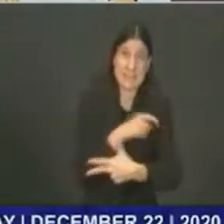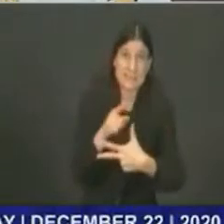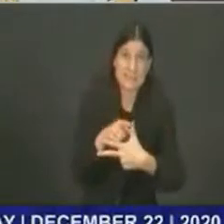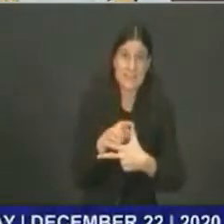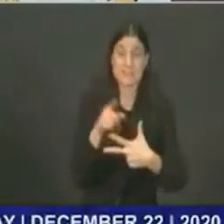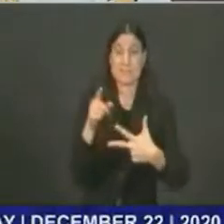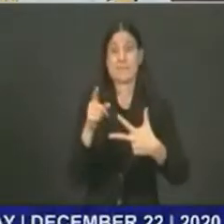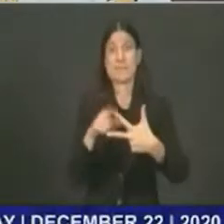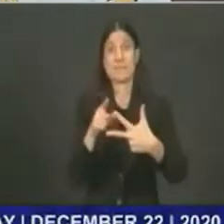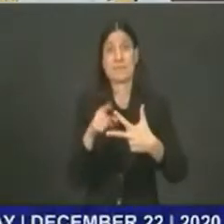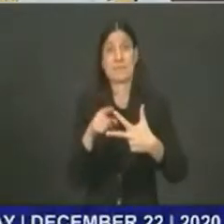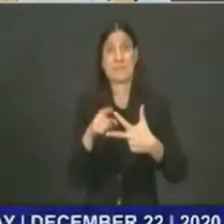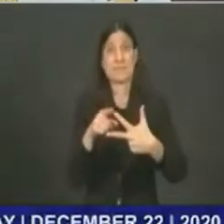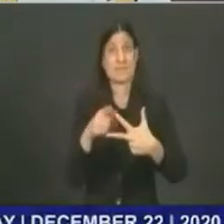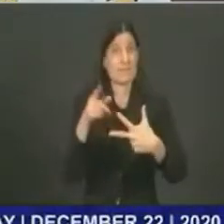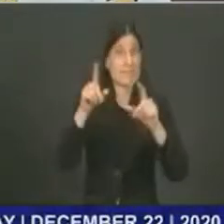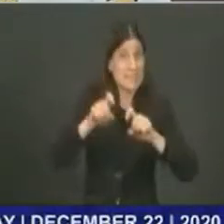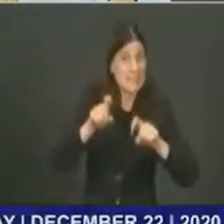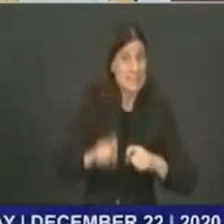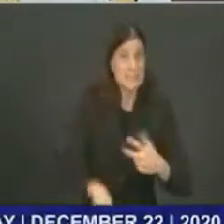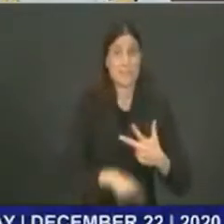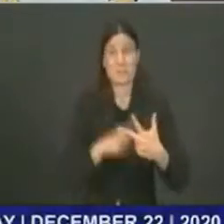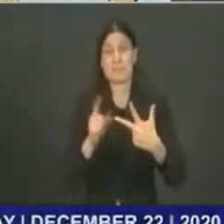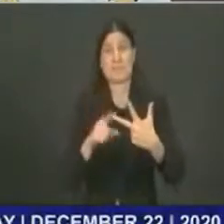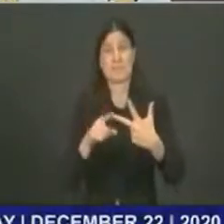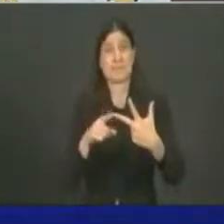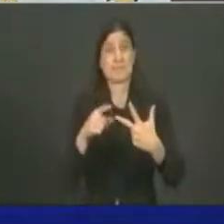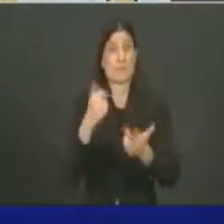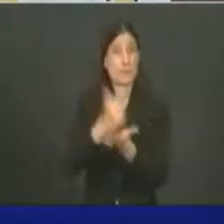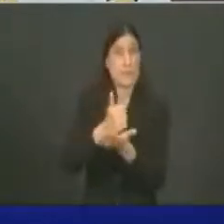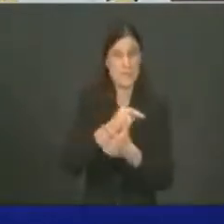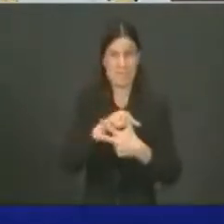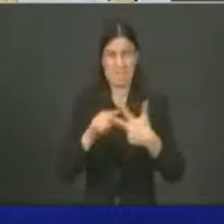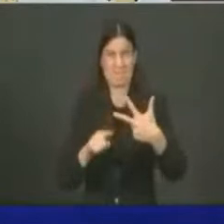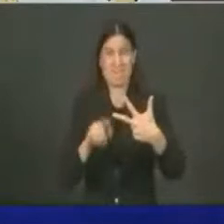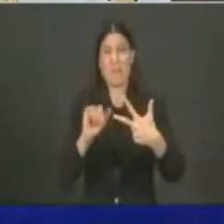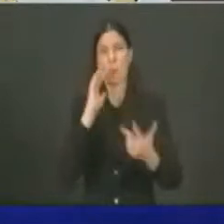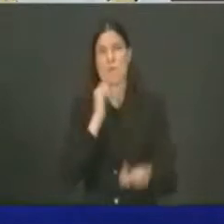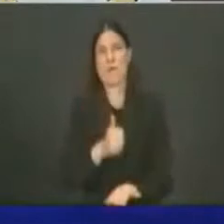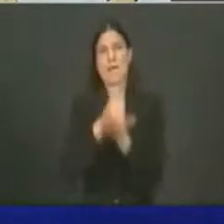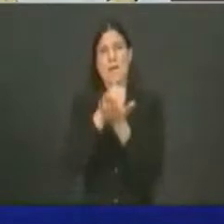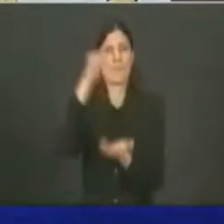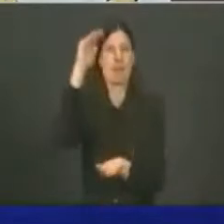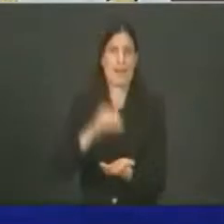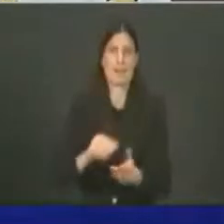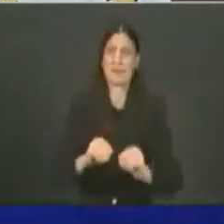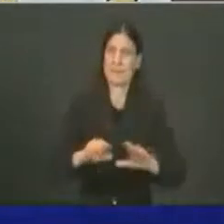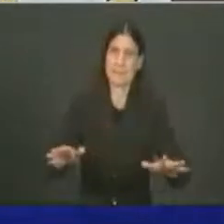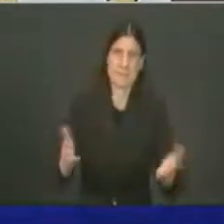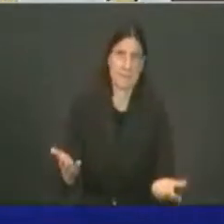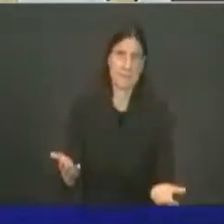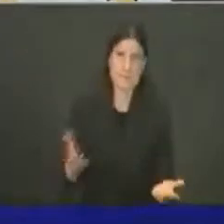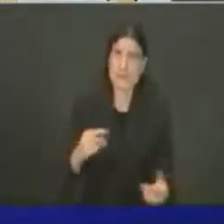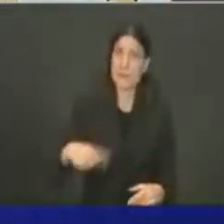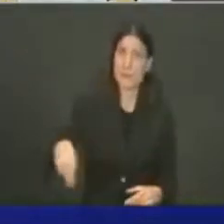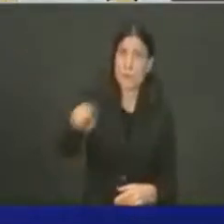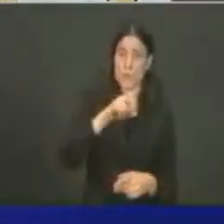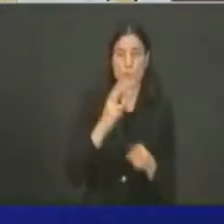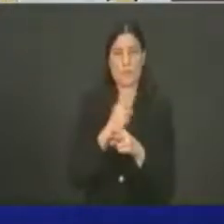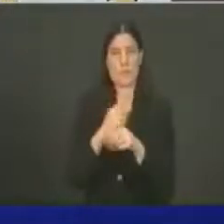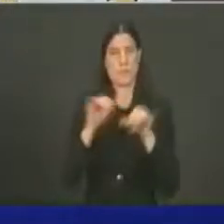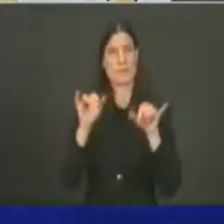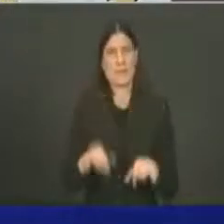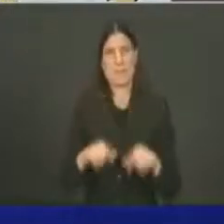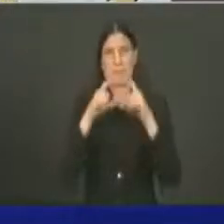can continue to get tested, treatment, the vaccine works against it. Wearing your mask is still most effective. It doesn't